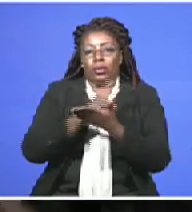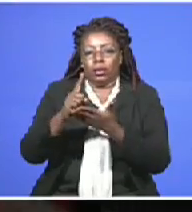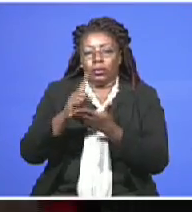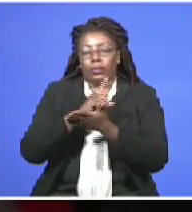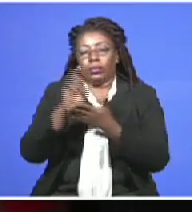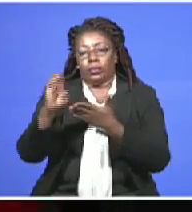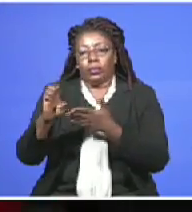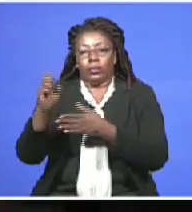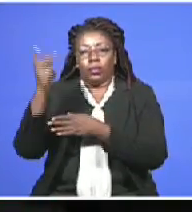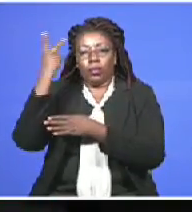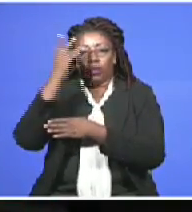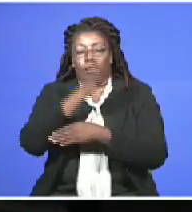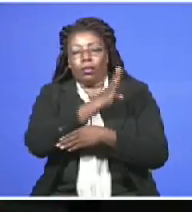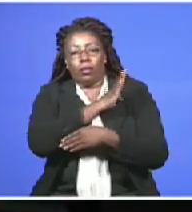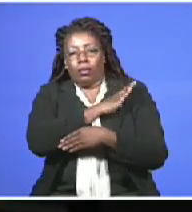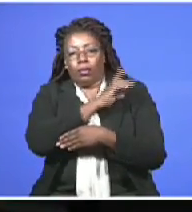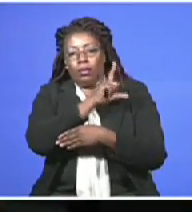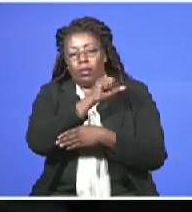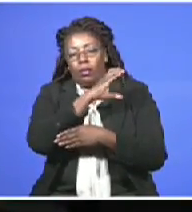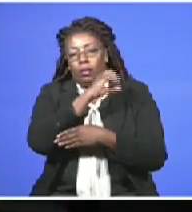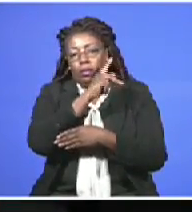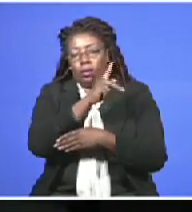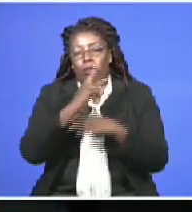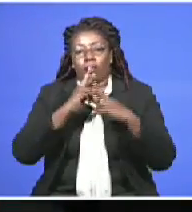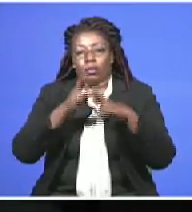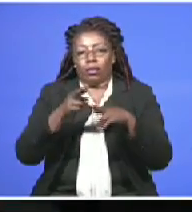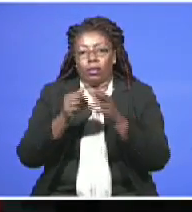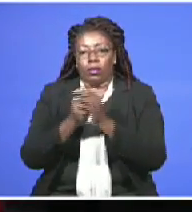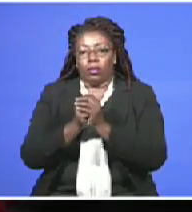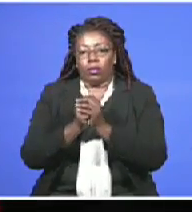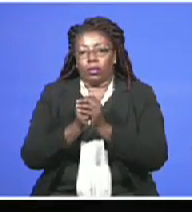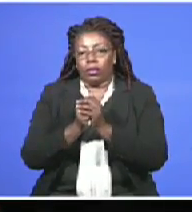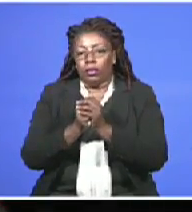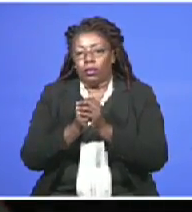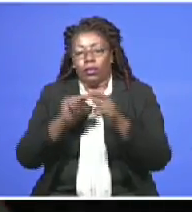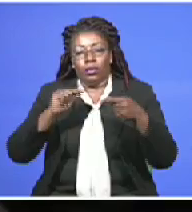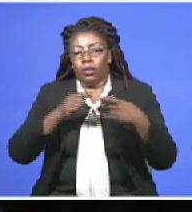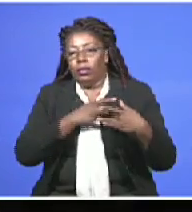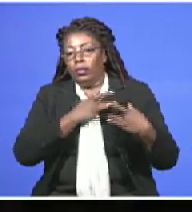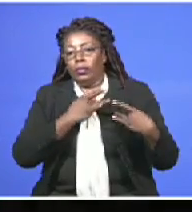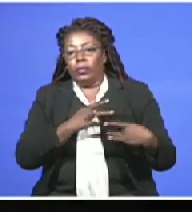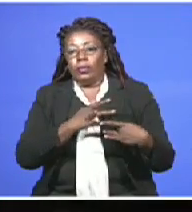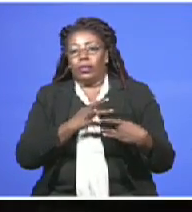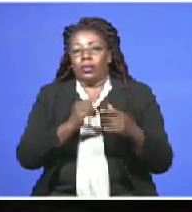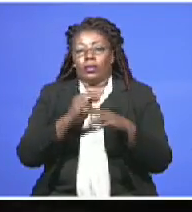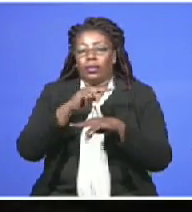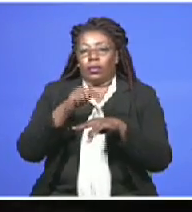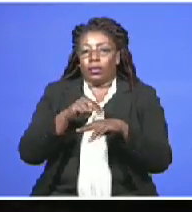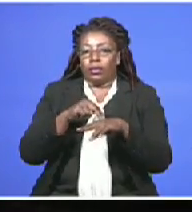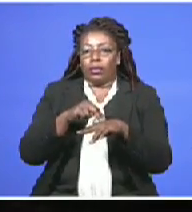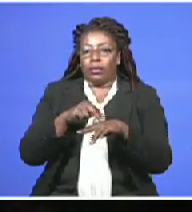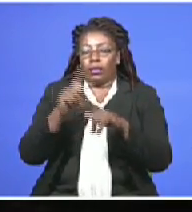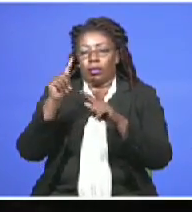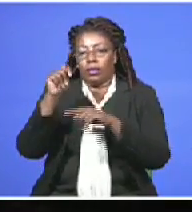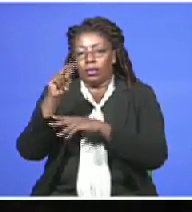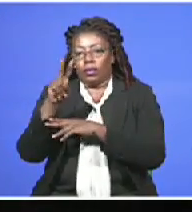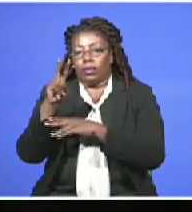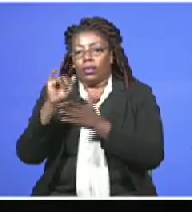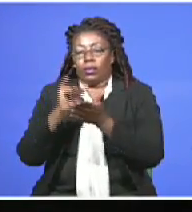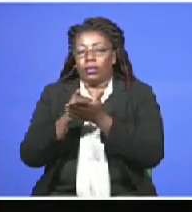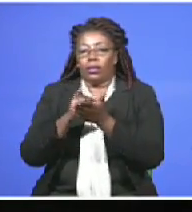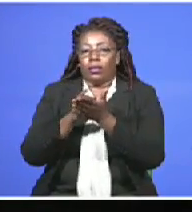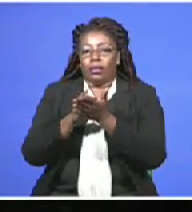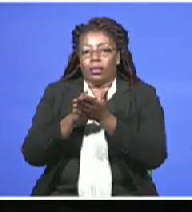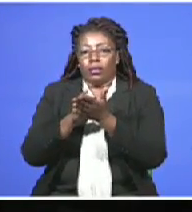weekend, Kendall Nabby Black responded this way. Really my heart. We to put it on national TV.